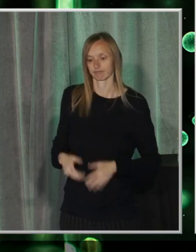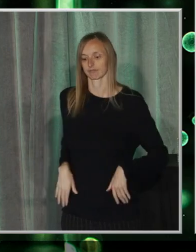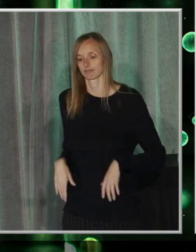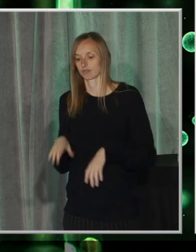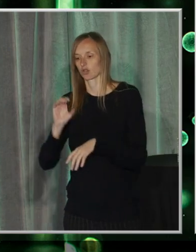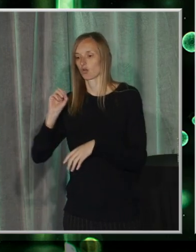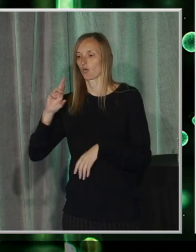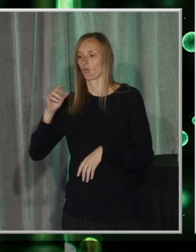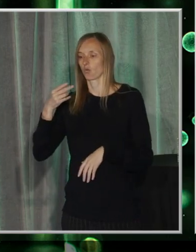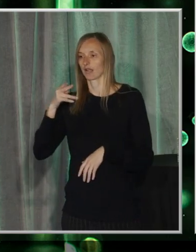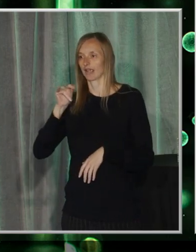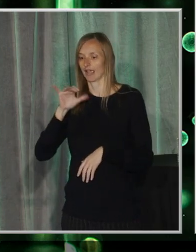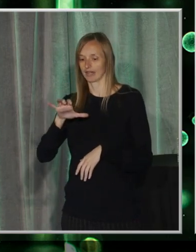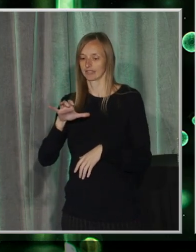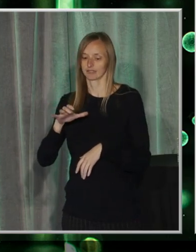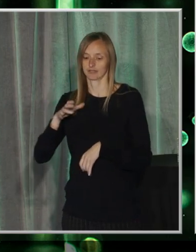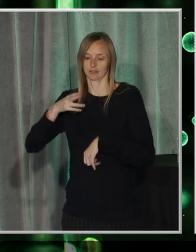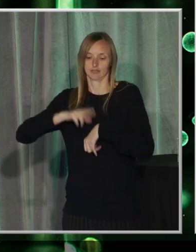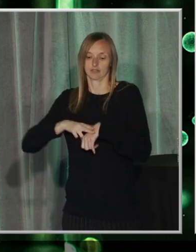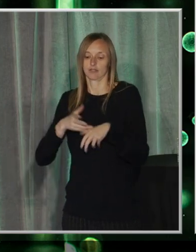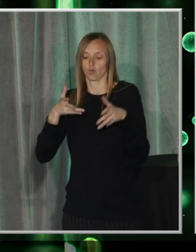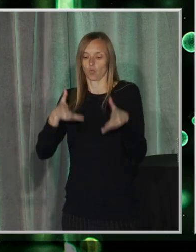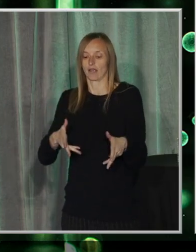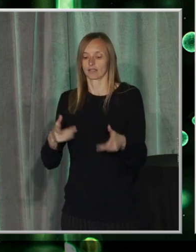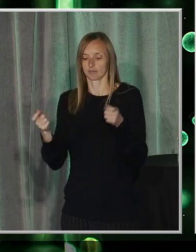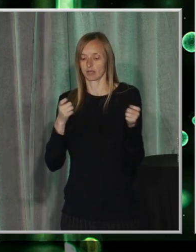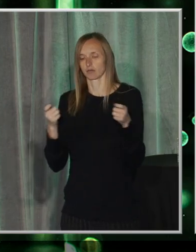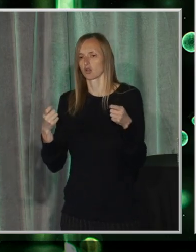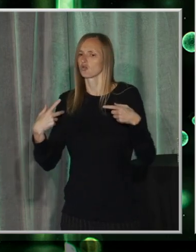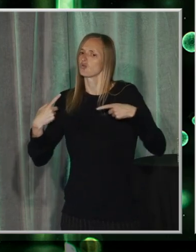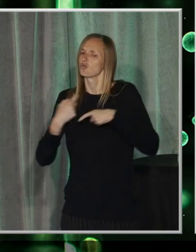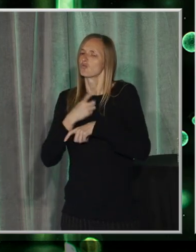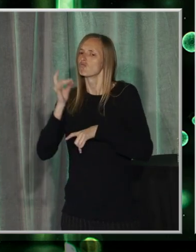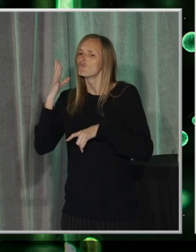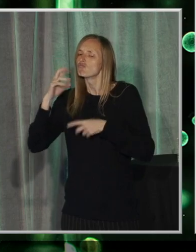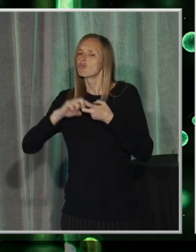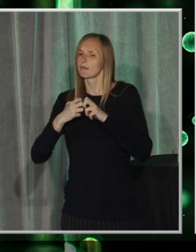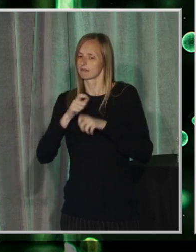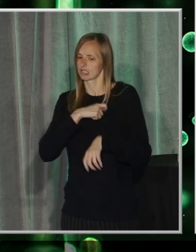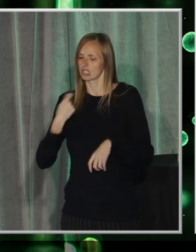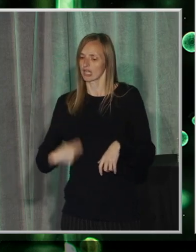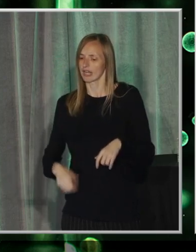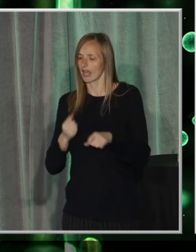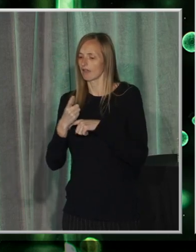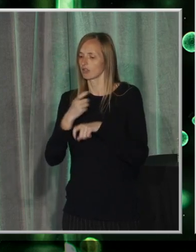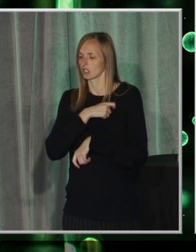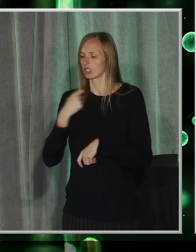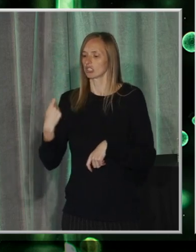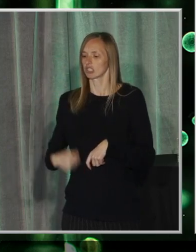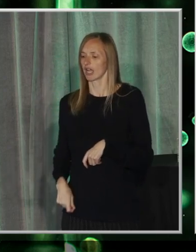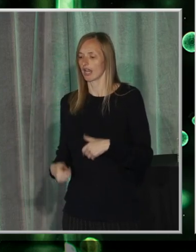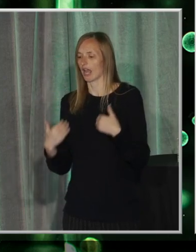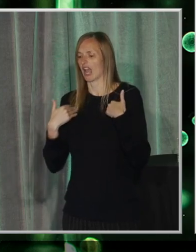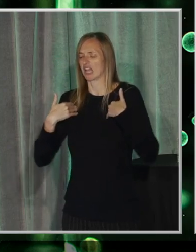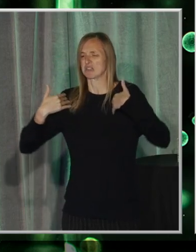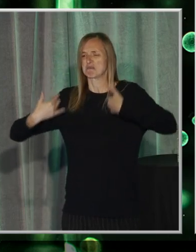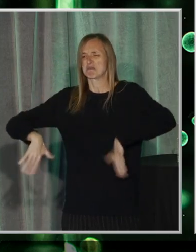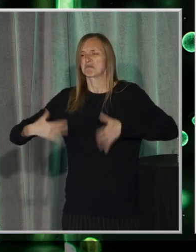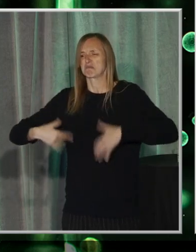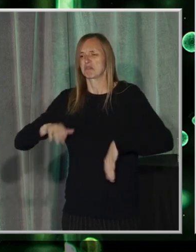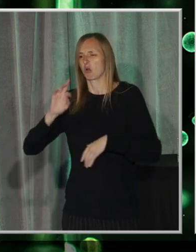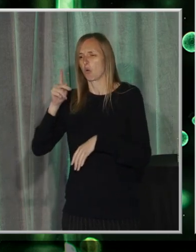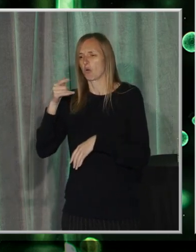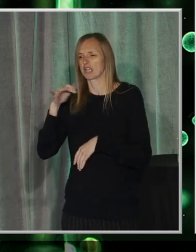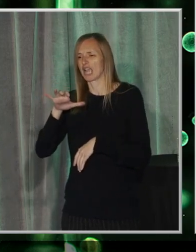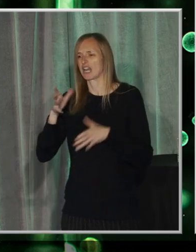Organic waste management is a complex wicked problem in China. Each year, China produces an astonishing amount of organic